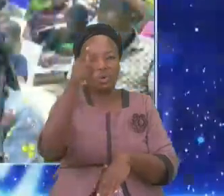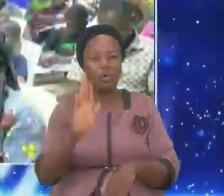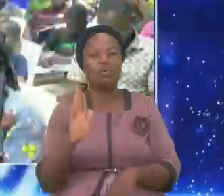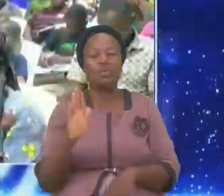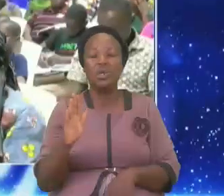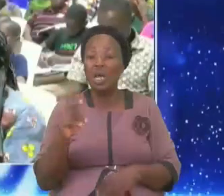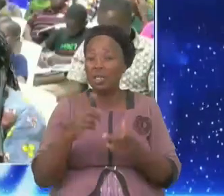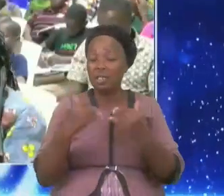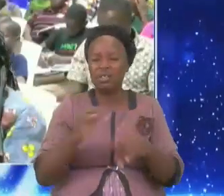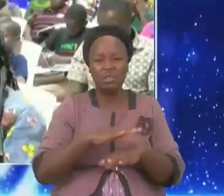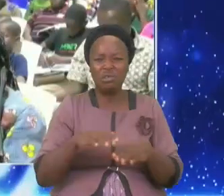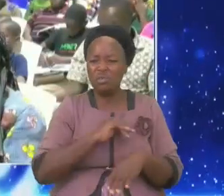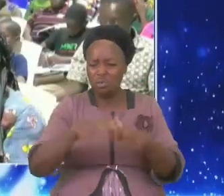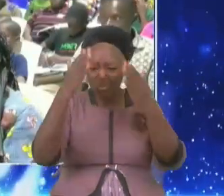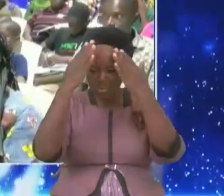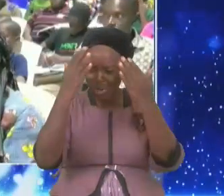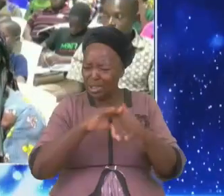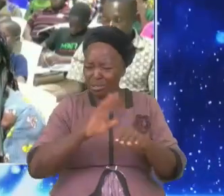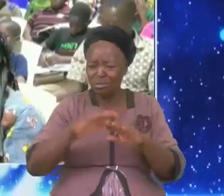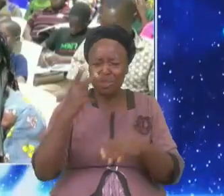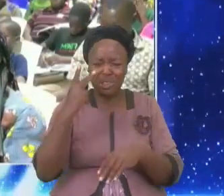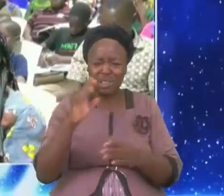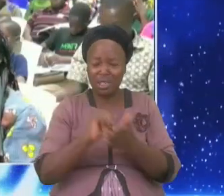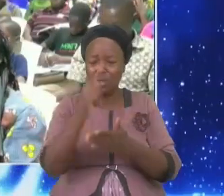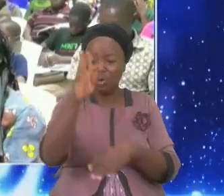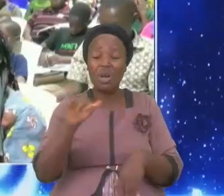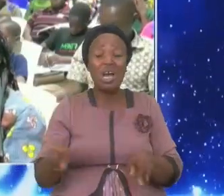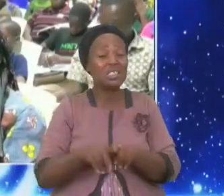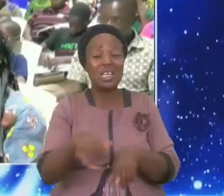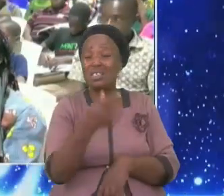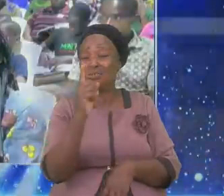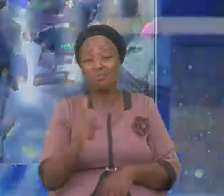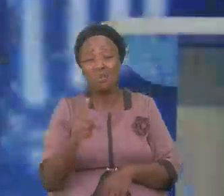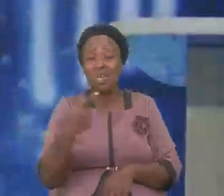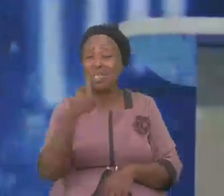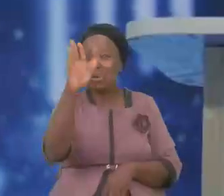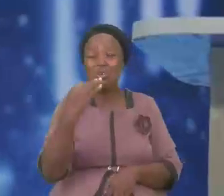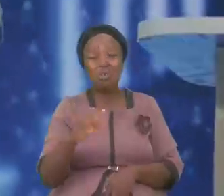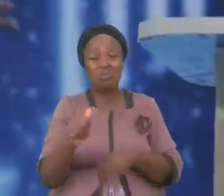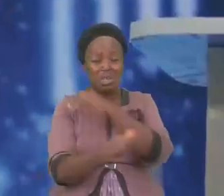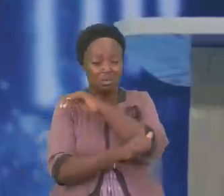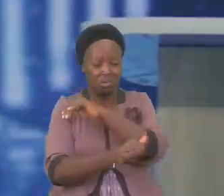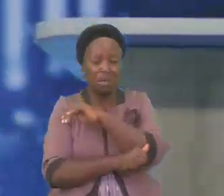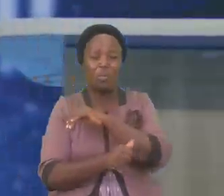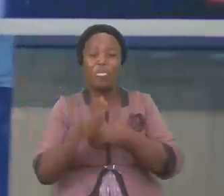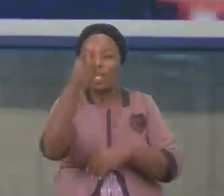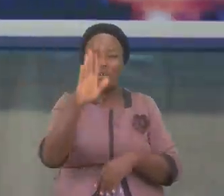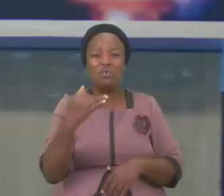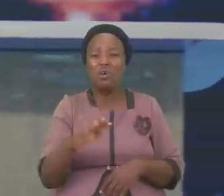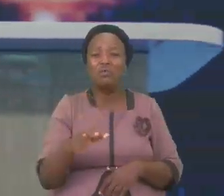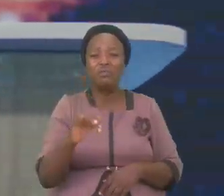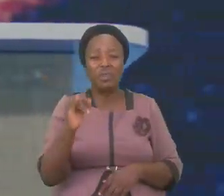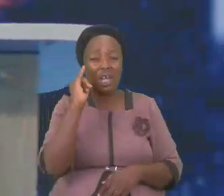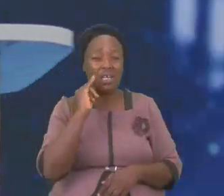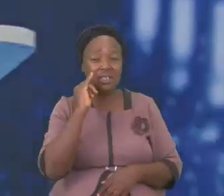The God of Abraham, and the God of Isaac, and the God of Jacob, they didn't regard him. They lived their